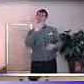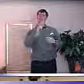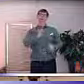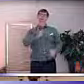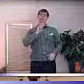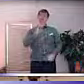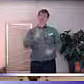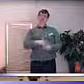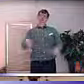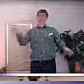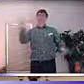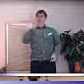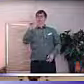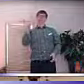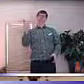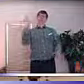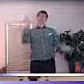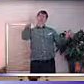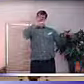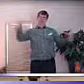one and the same.